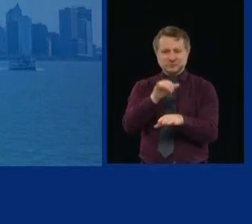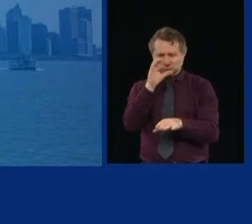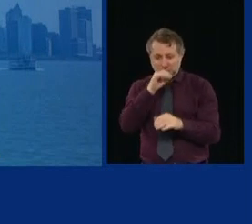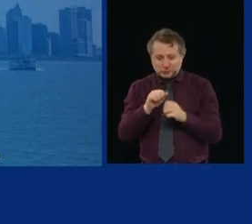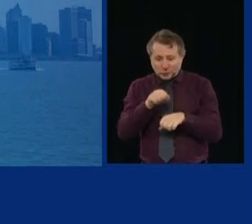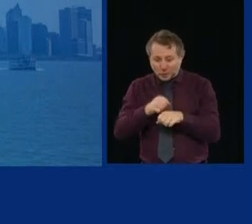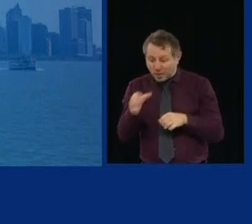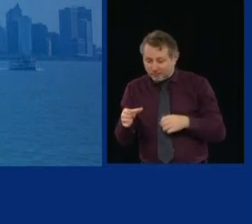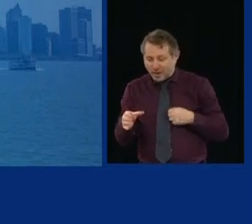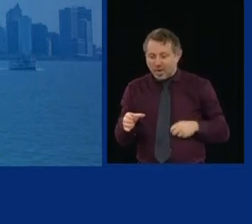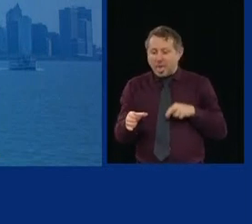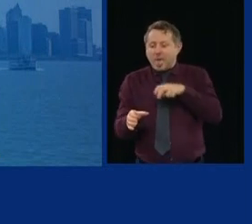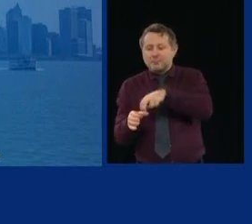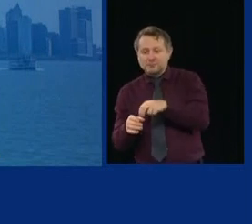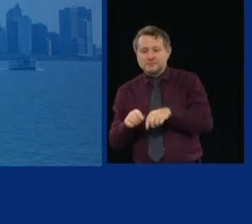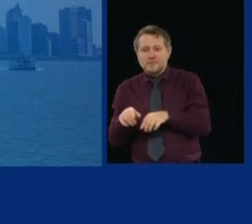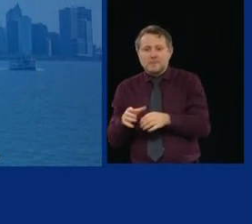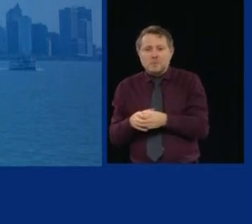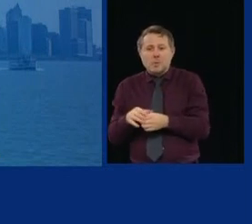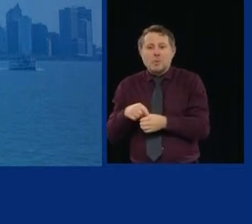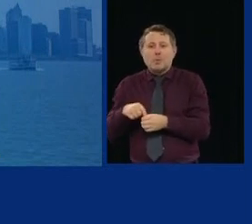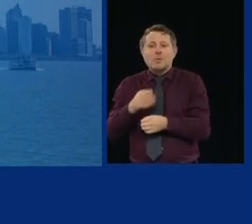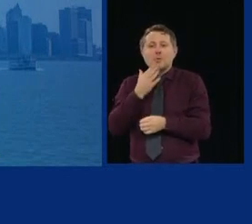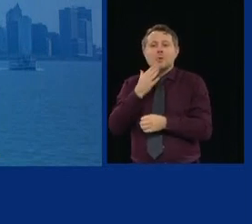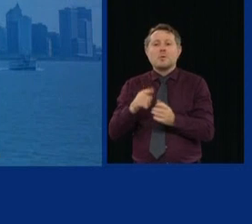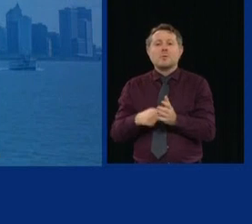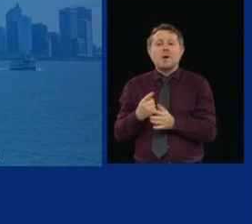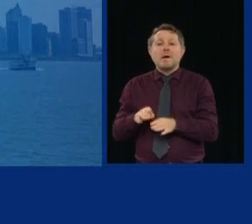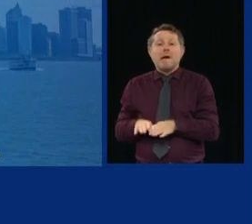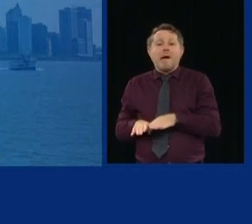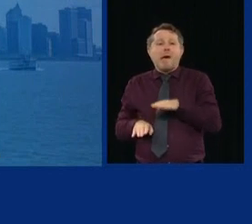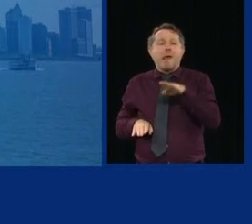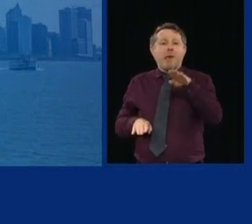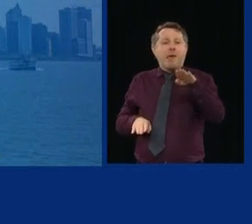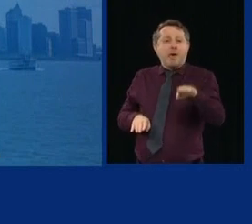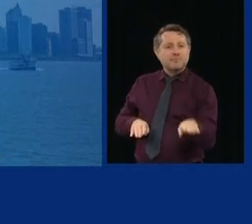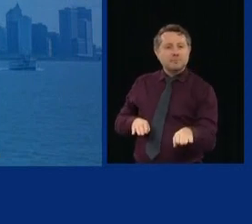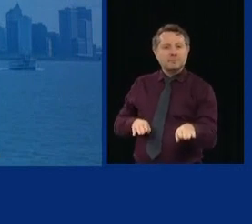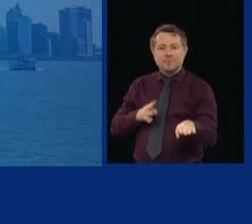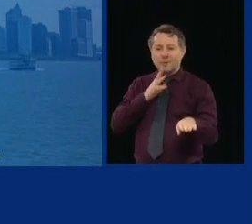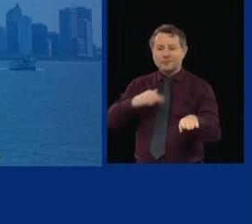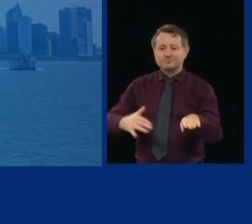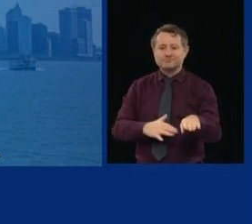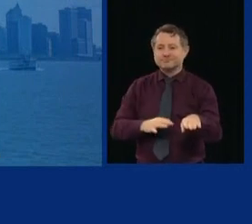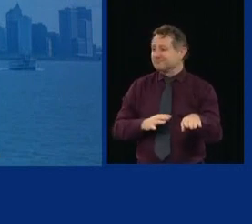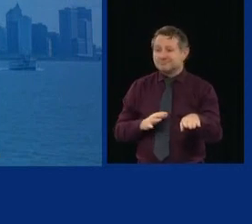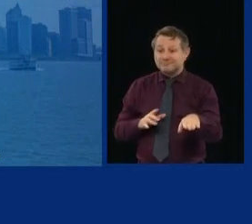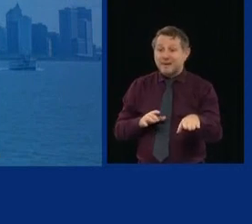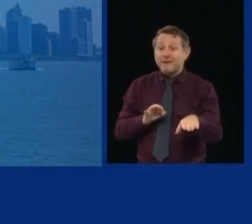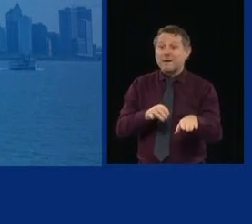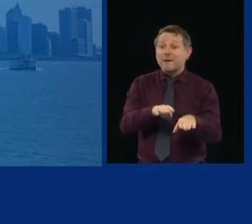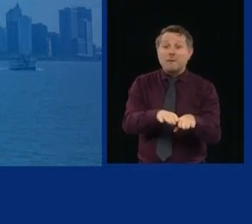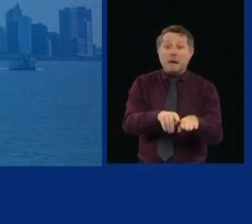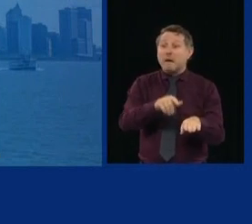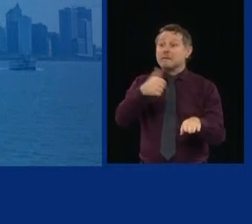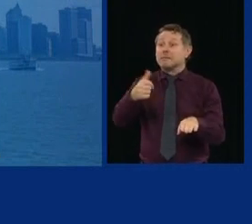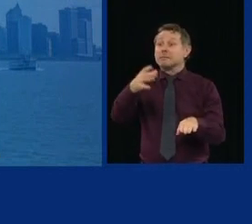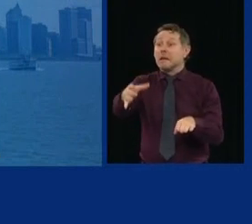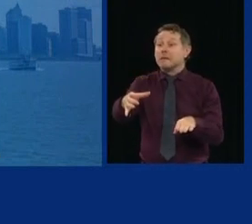firm footing, and step onto that stone. Then you find the next stone, then you find the next stone.